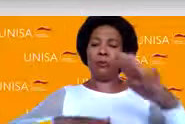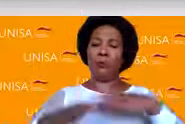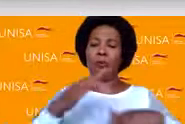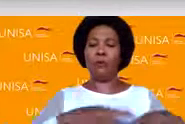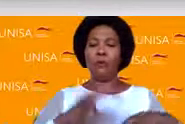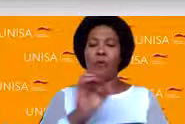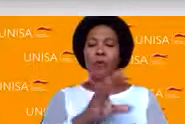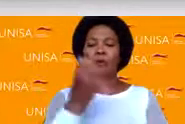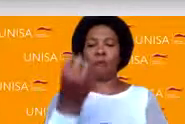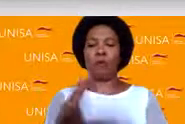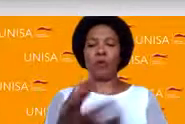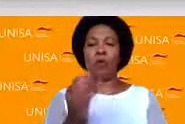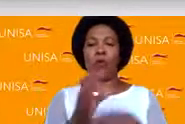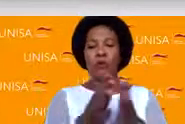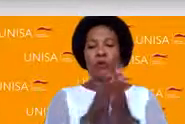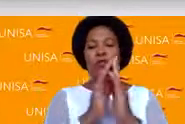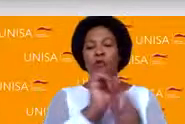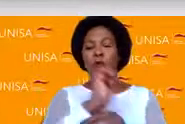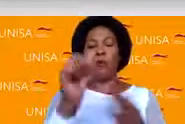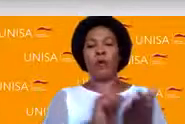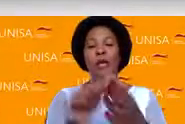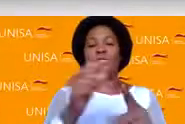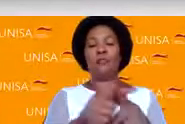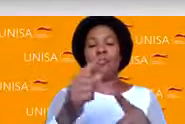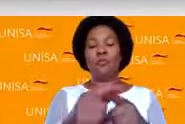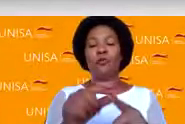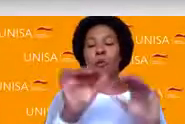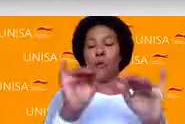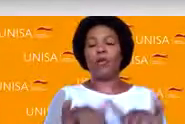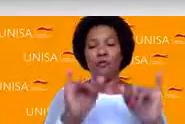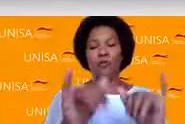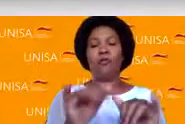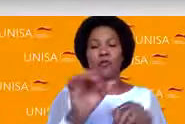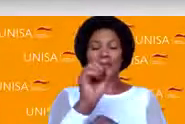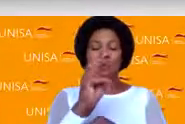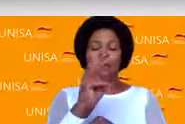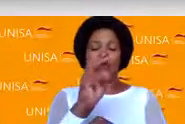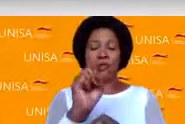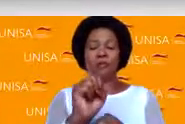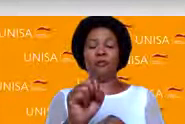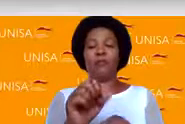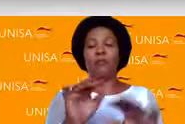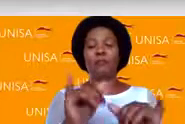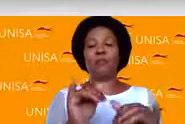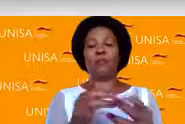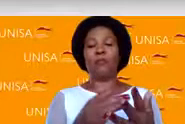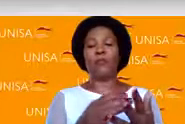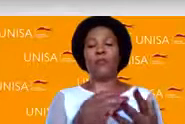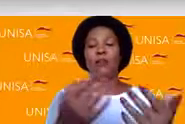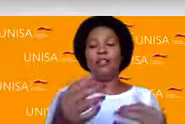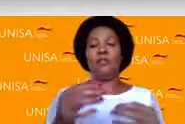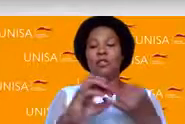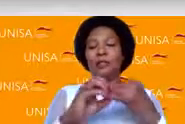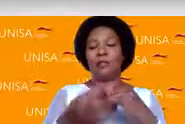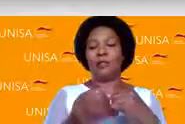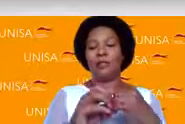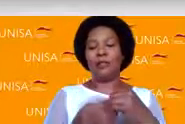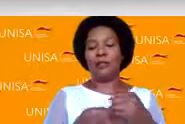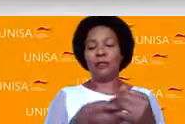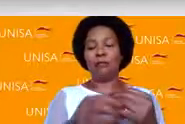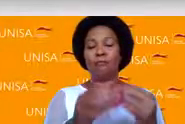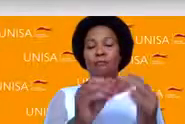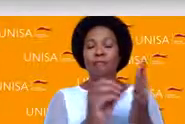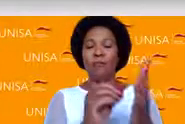or requested a new password to wait for that SMS. It will, if you're going to try and reset it